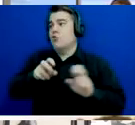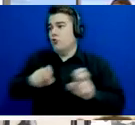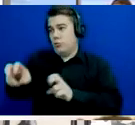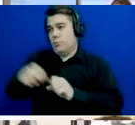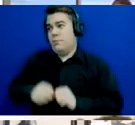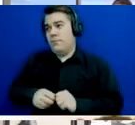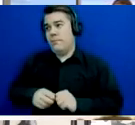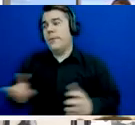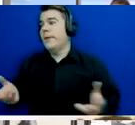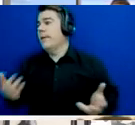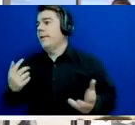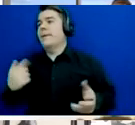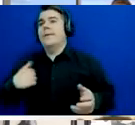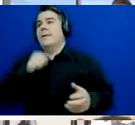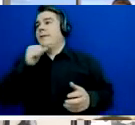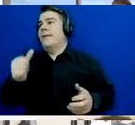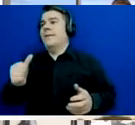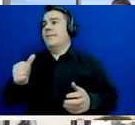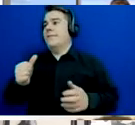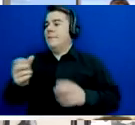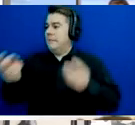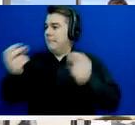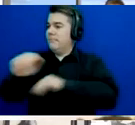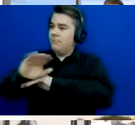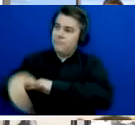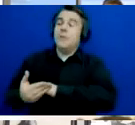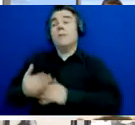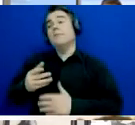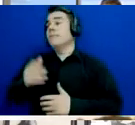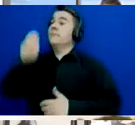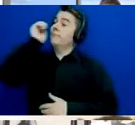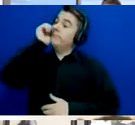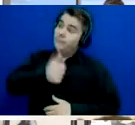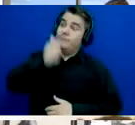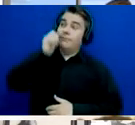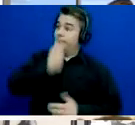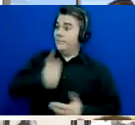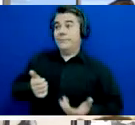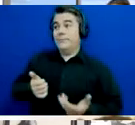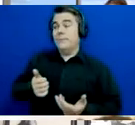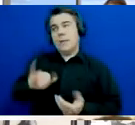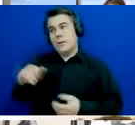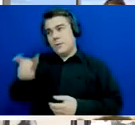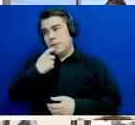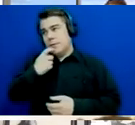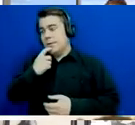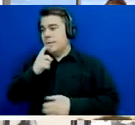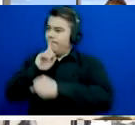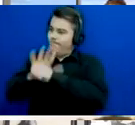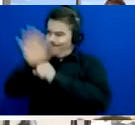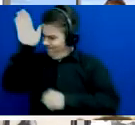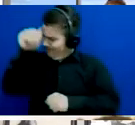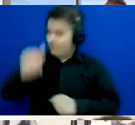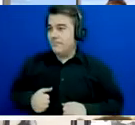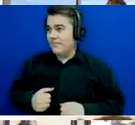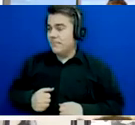We didn't get to where we are overnight, right? It is a journey. And as you said, commit. And you mentioned something